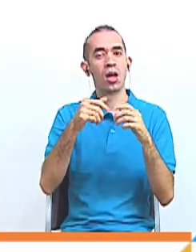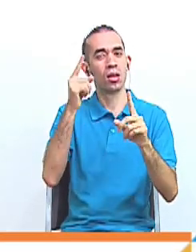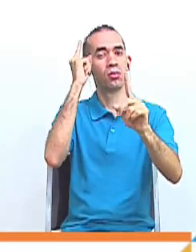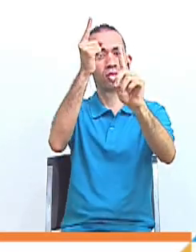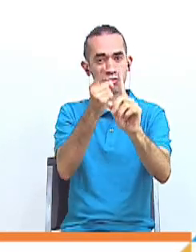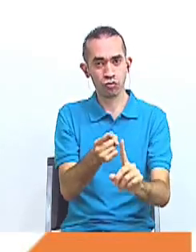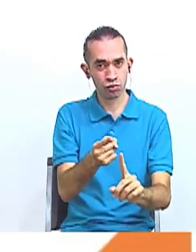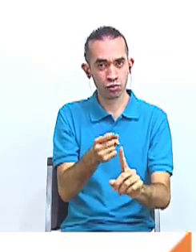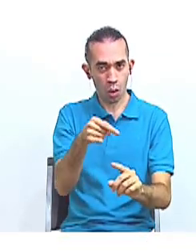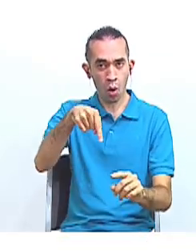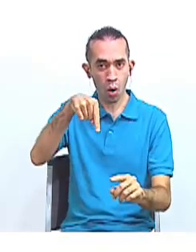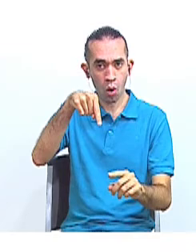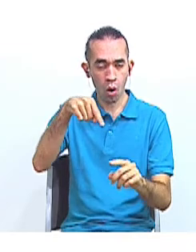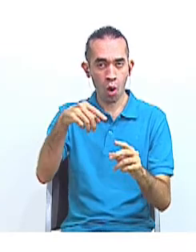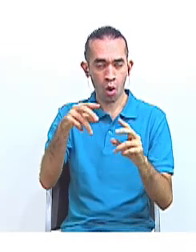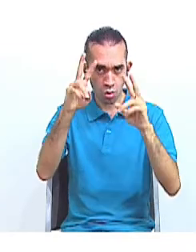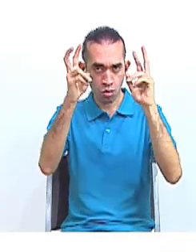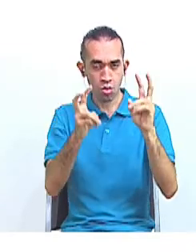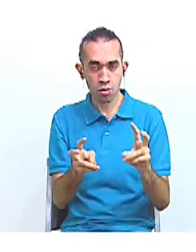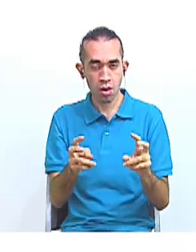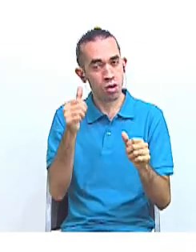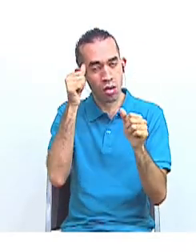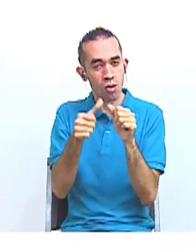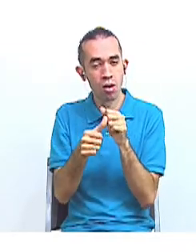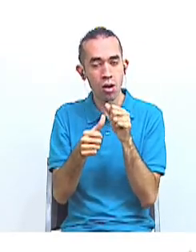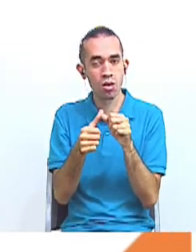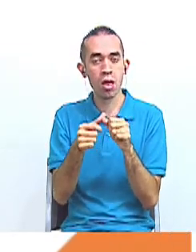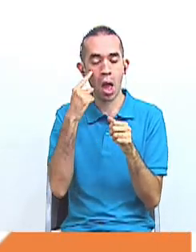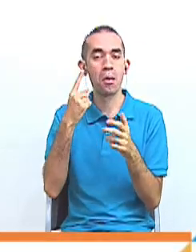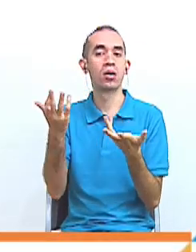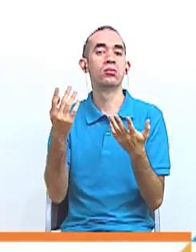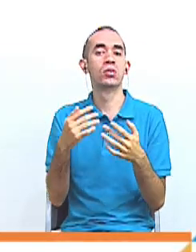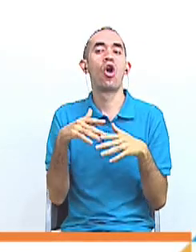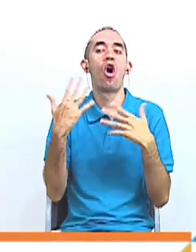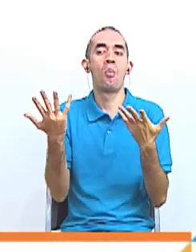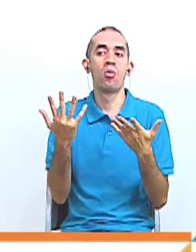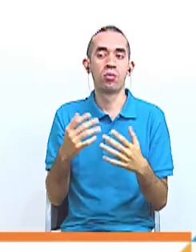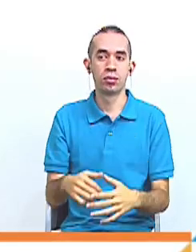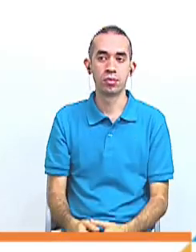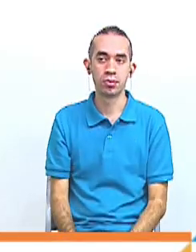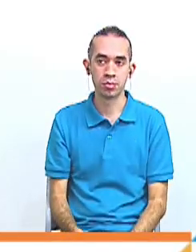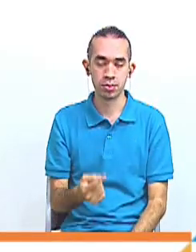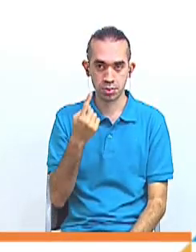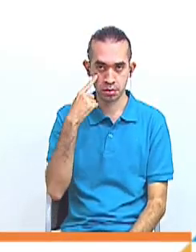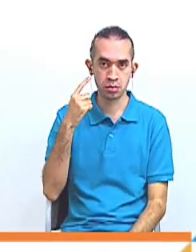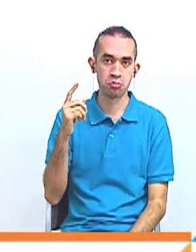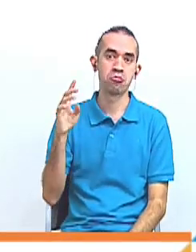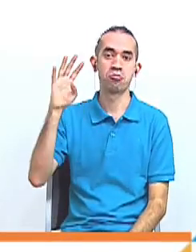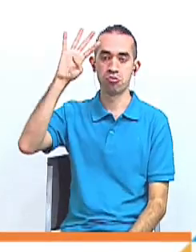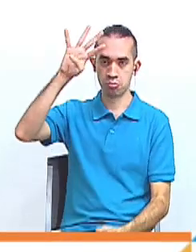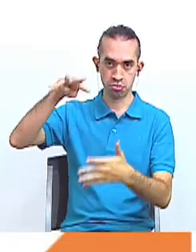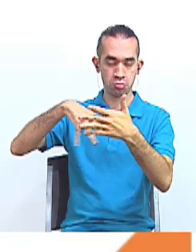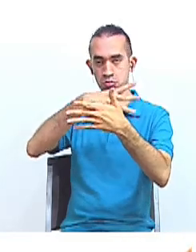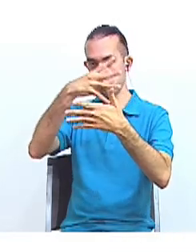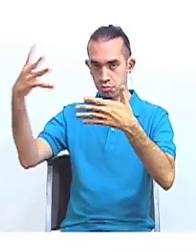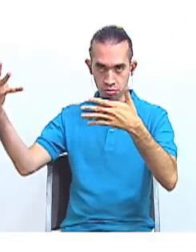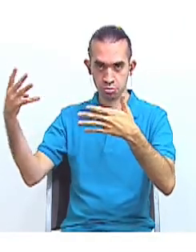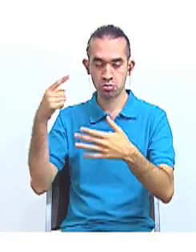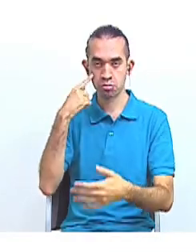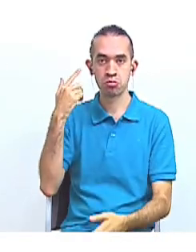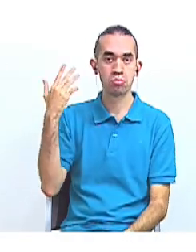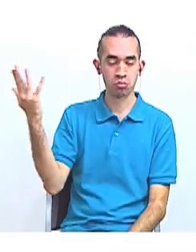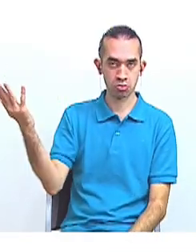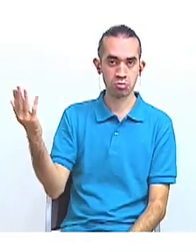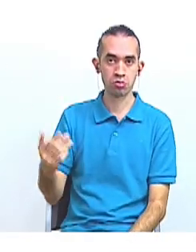to do today. Let's look at that learning and assess that learning, okay? Let's look at those sentences that we have